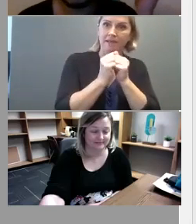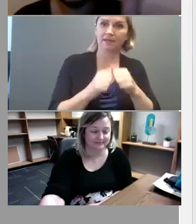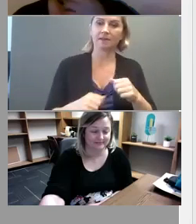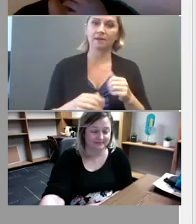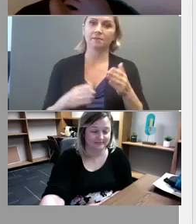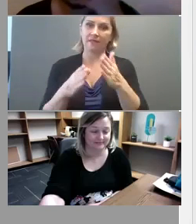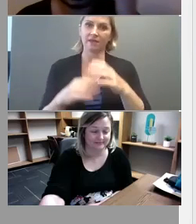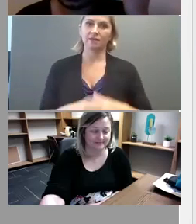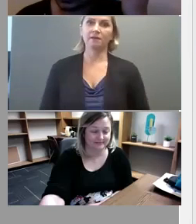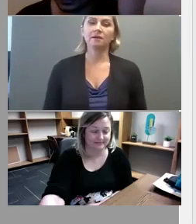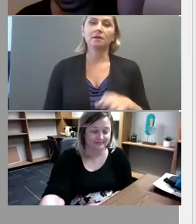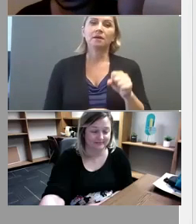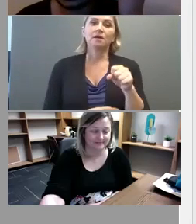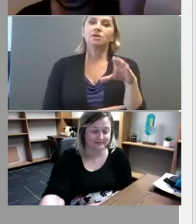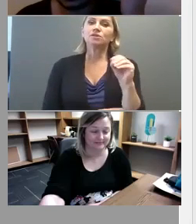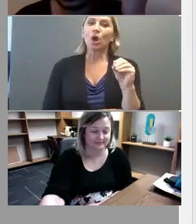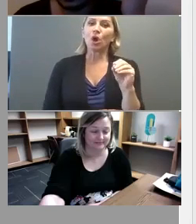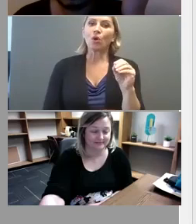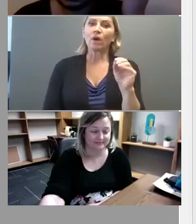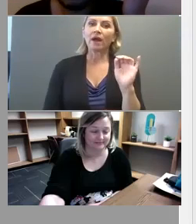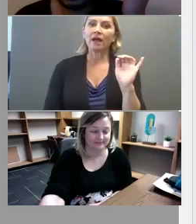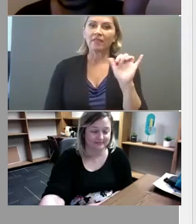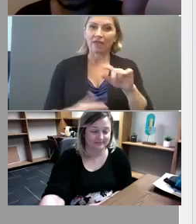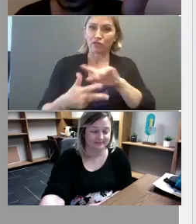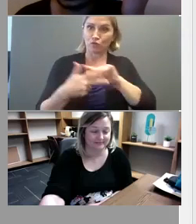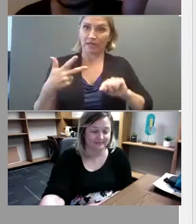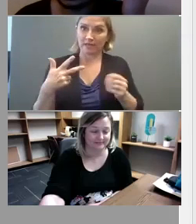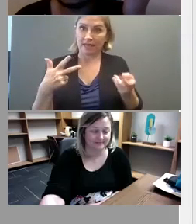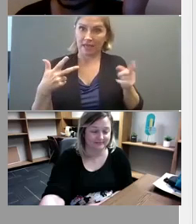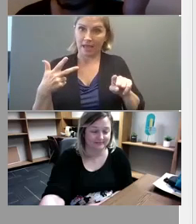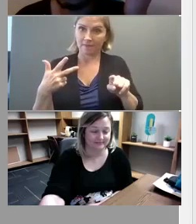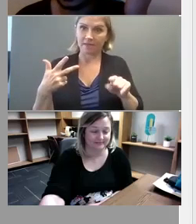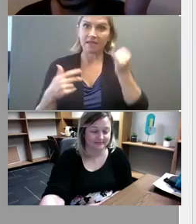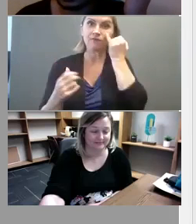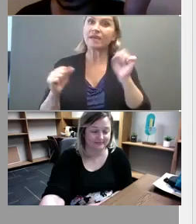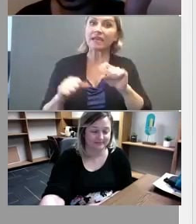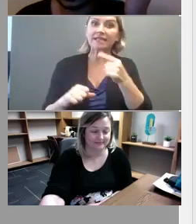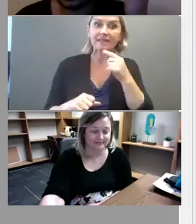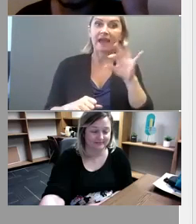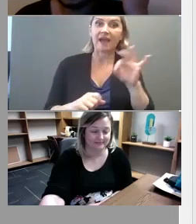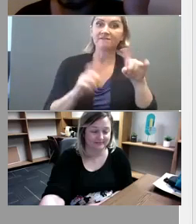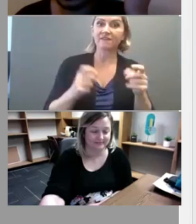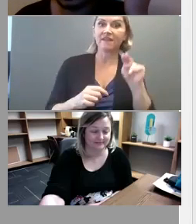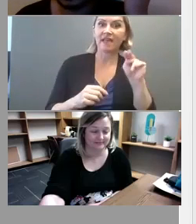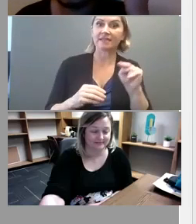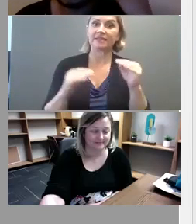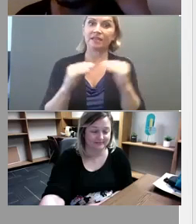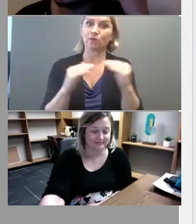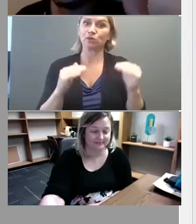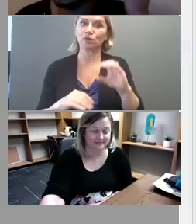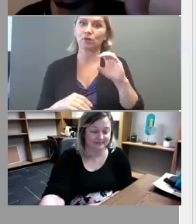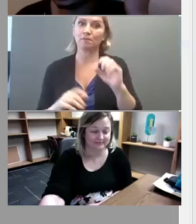right? So the 3 cases are, if we can say that f of n equals to big O